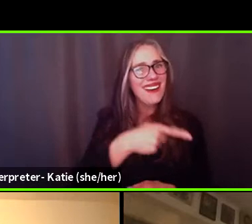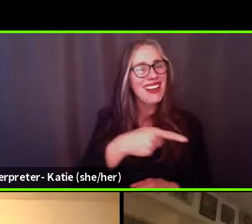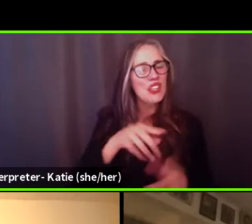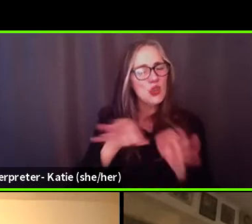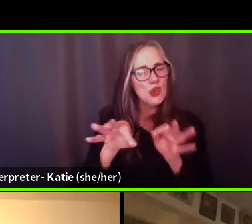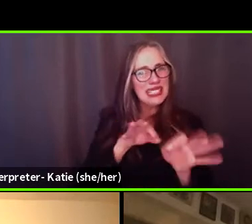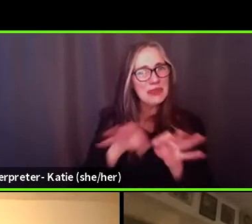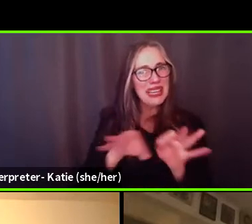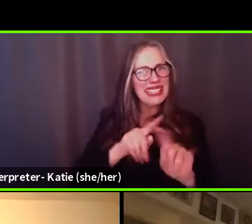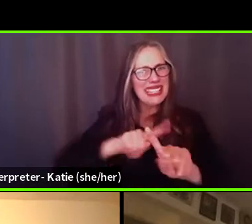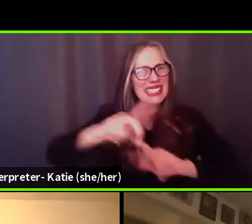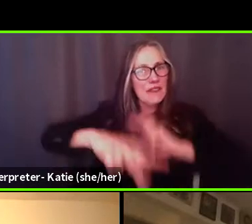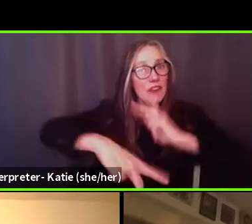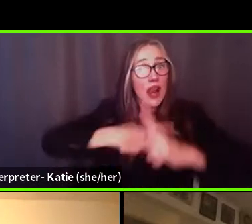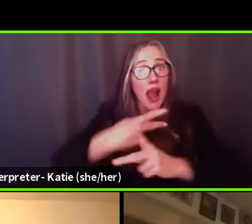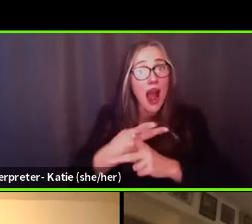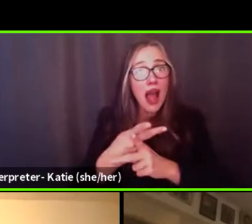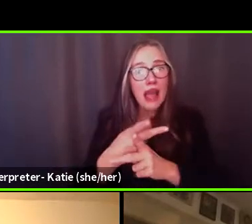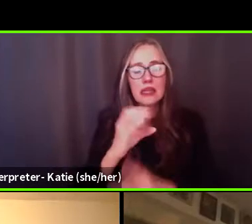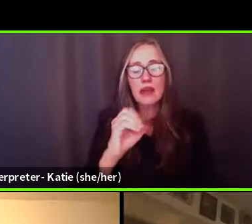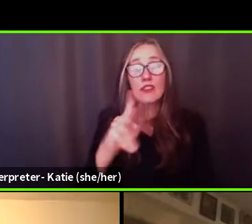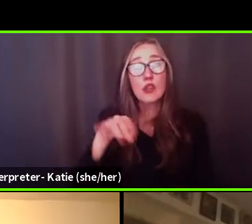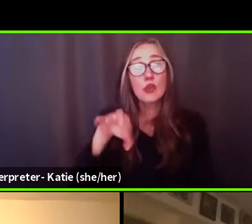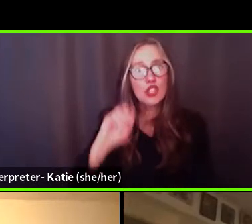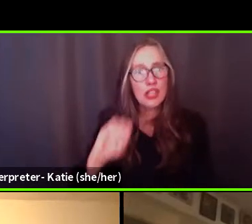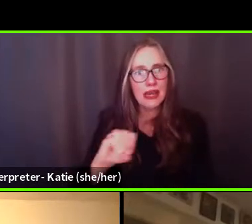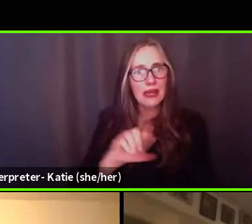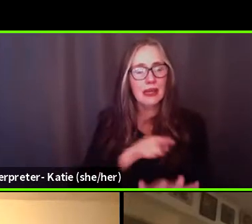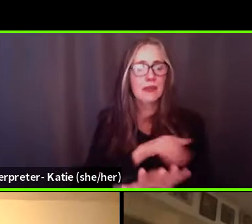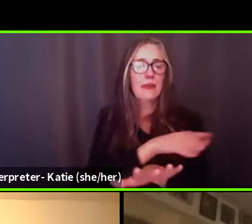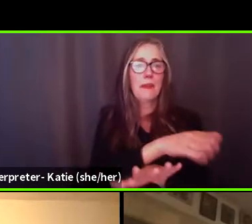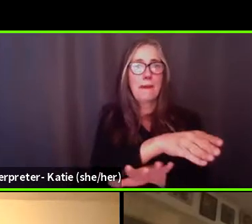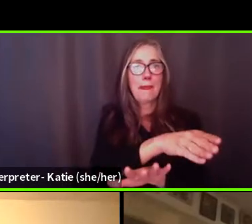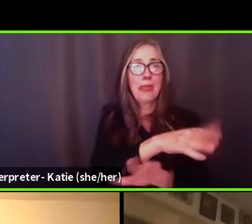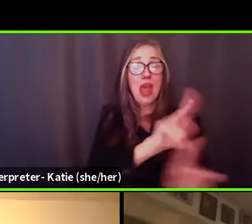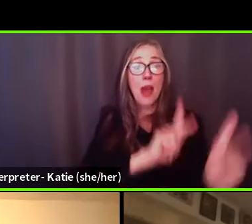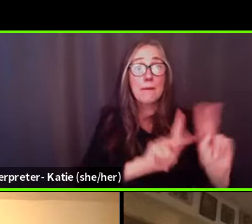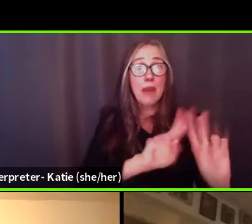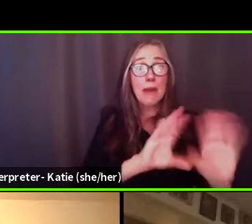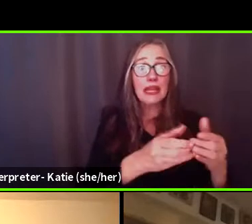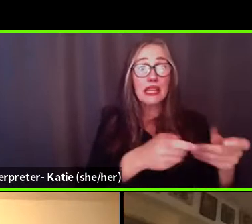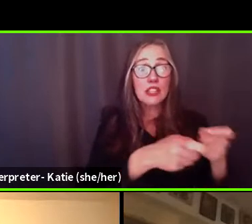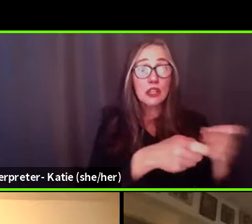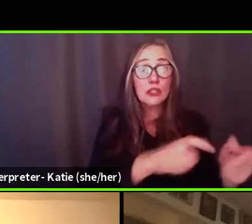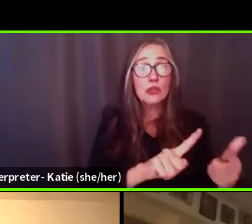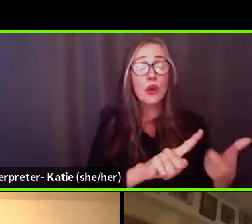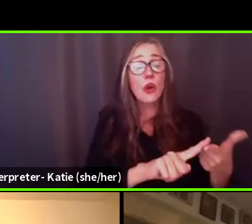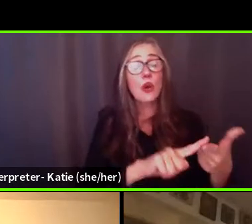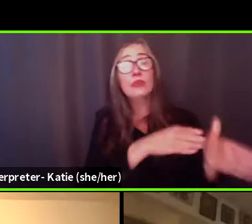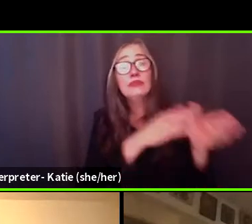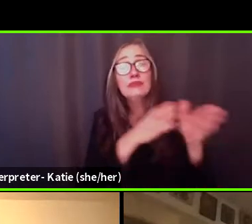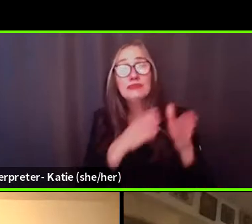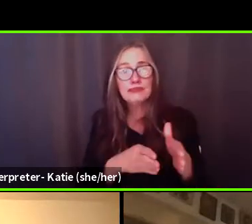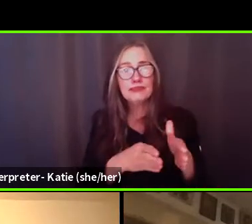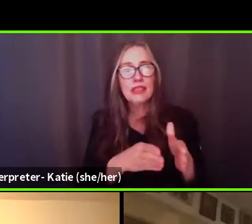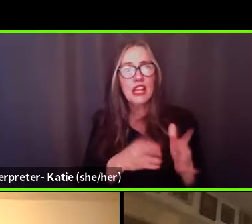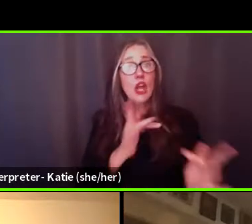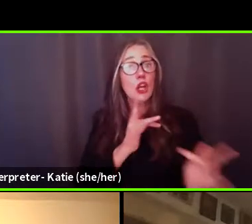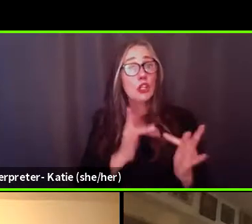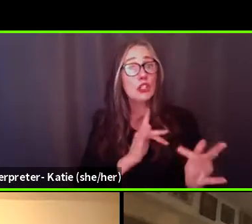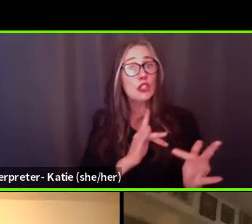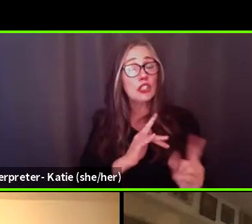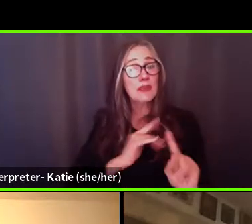eugenics the population control preoccupation with the environment and immigration control are all parts of the